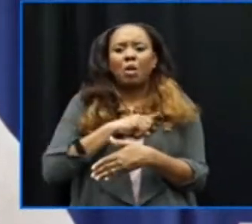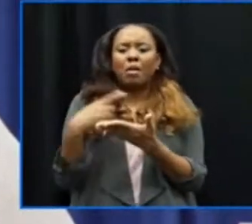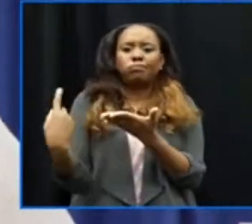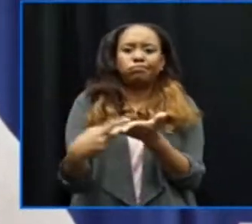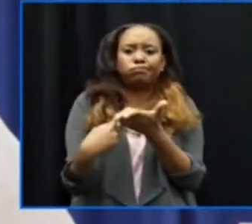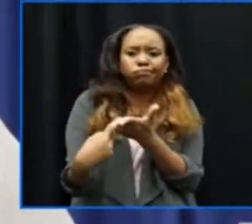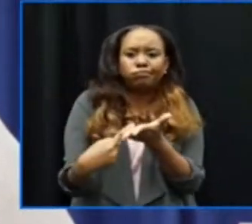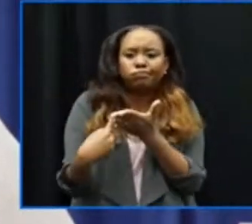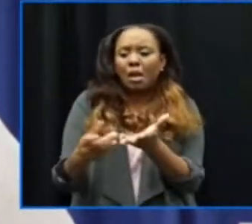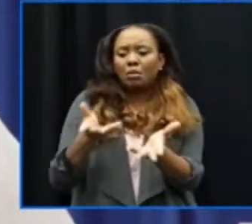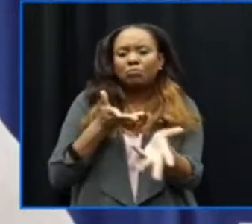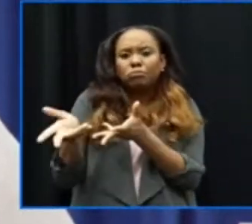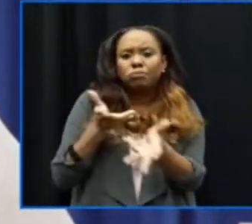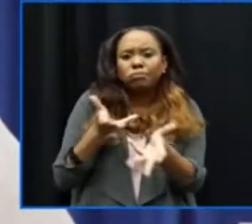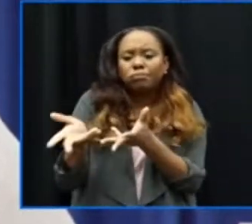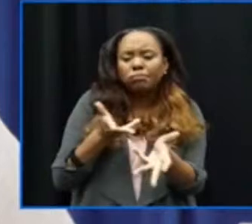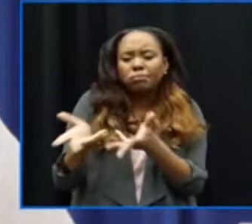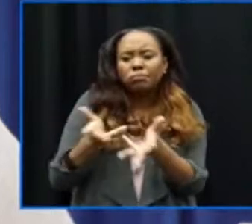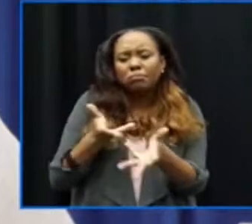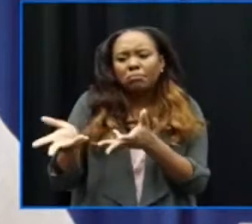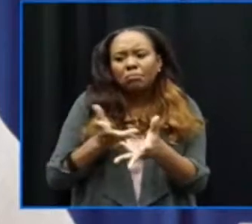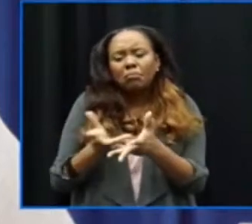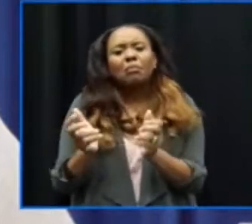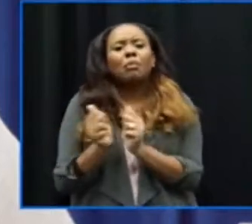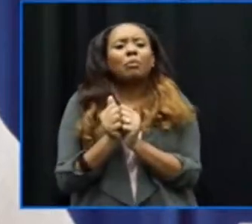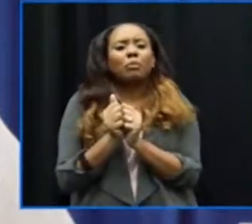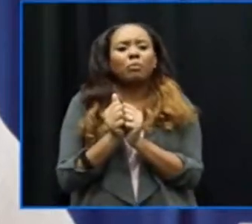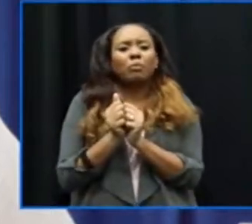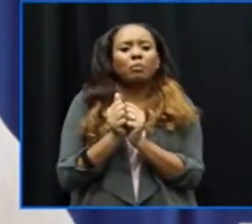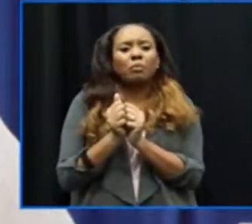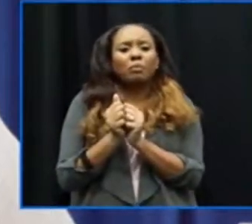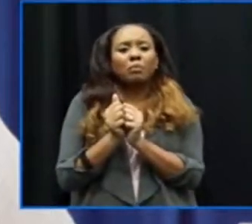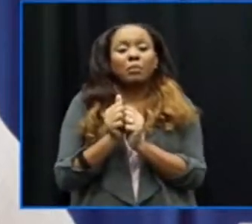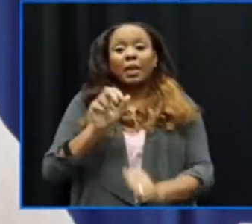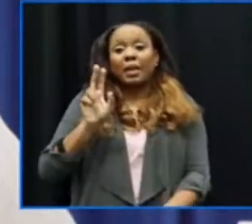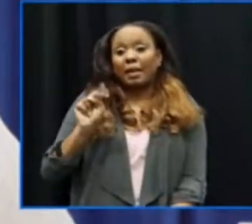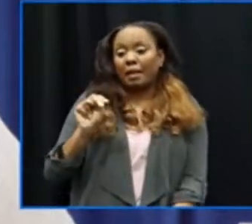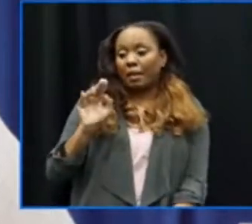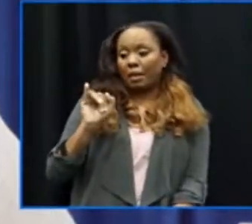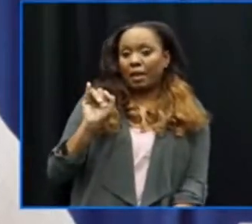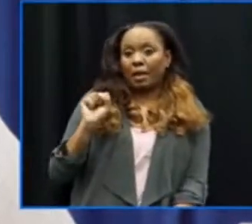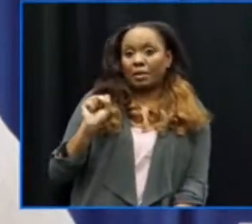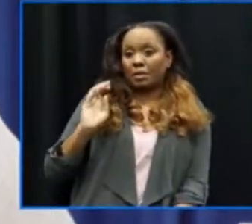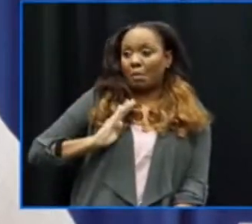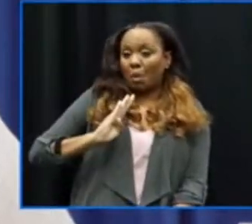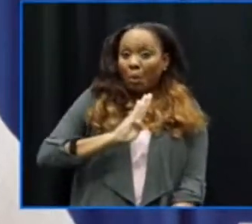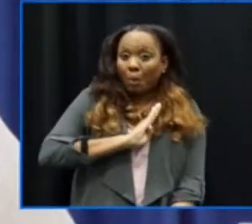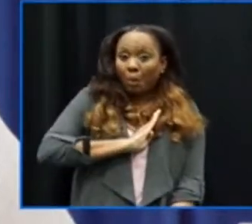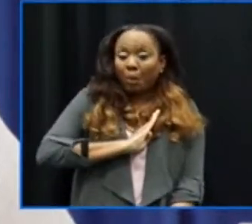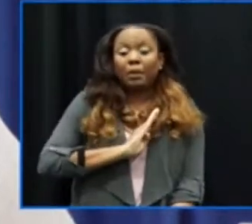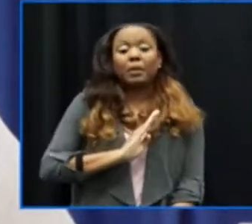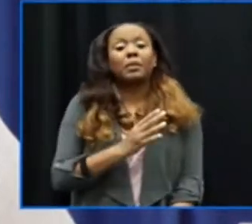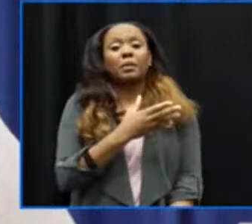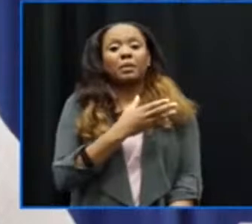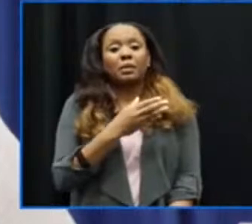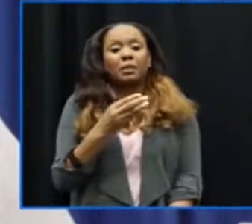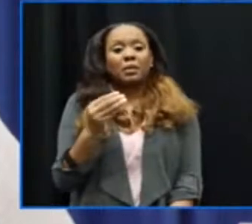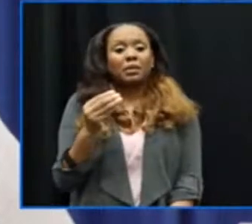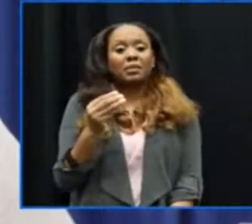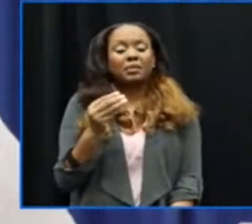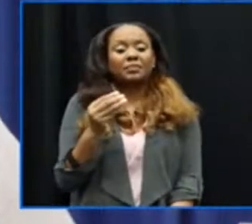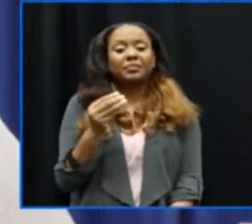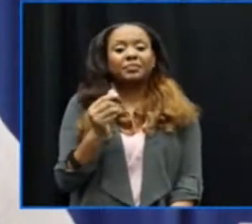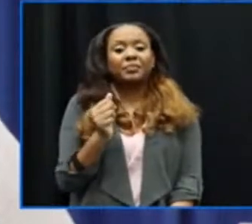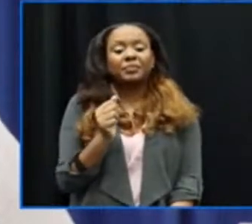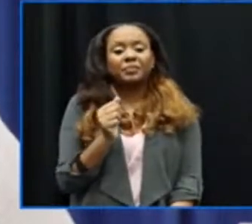series of engagements and encounters between the Board of the National Insurance Scheme and different